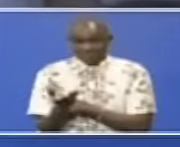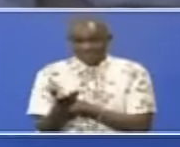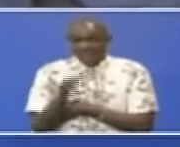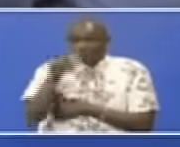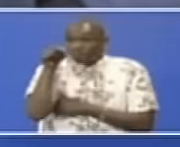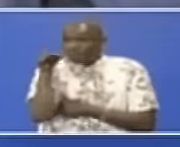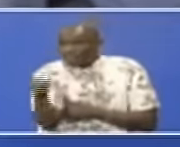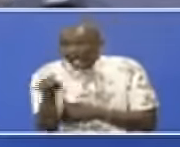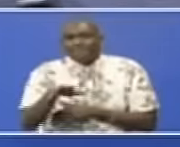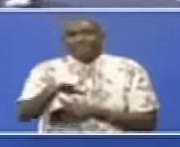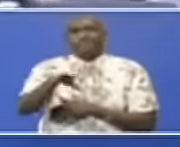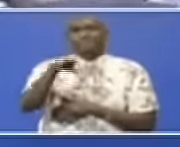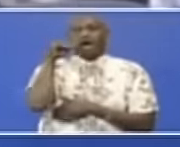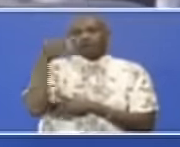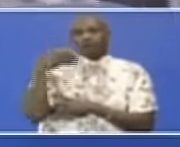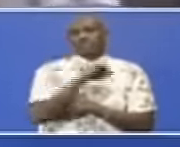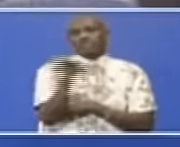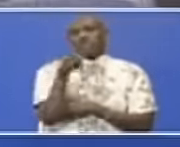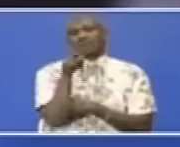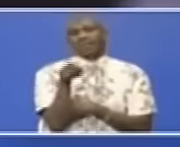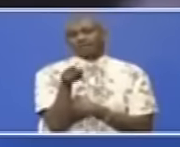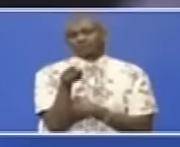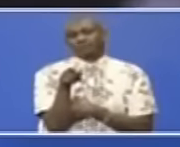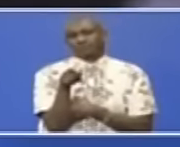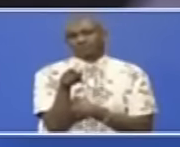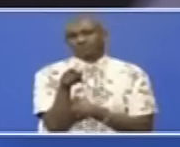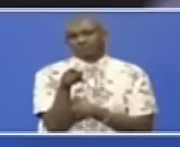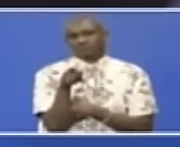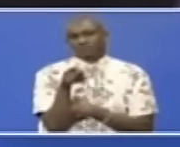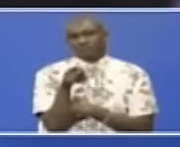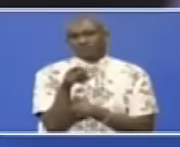And that's where his tribulations started.